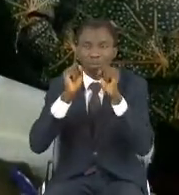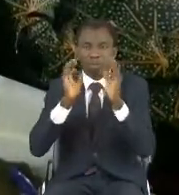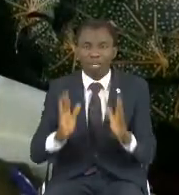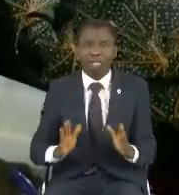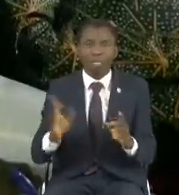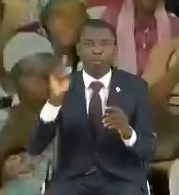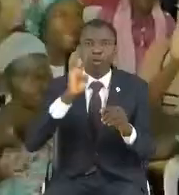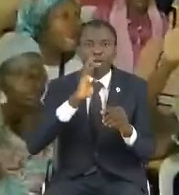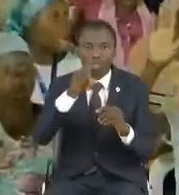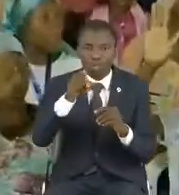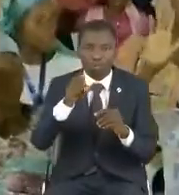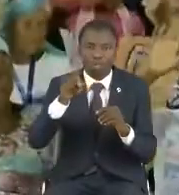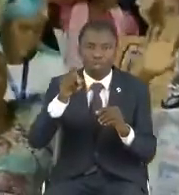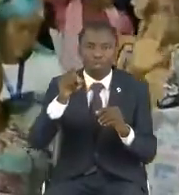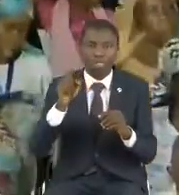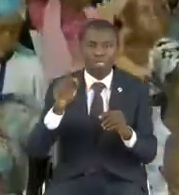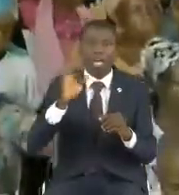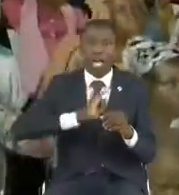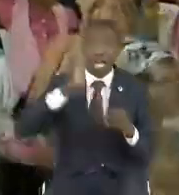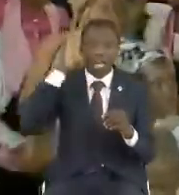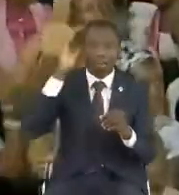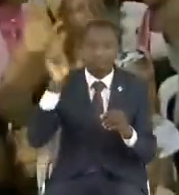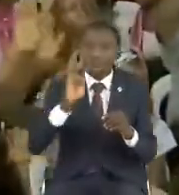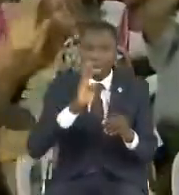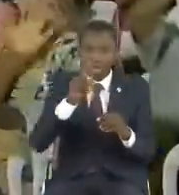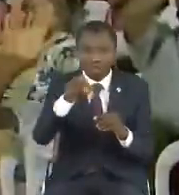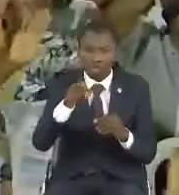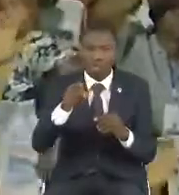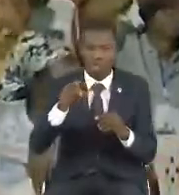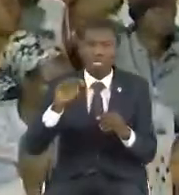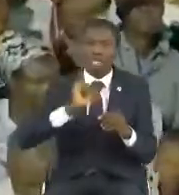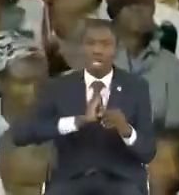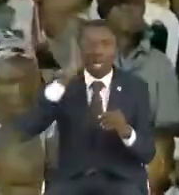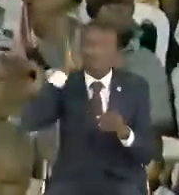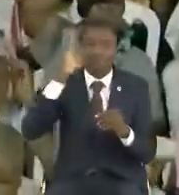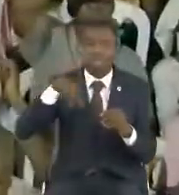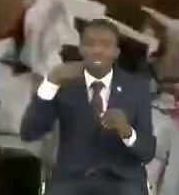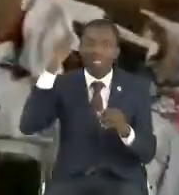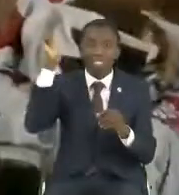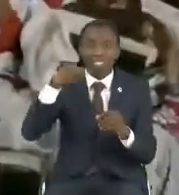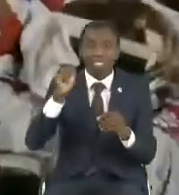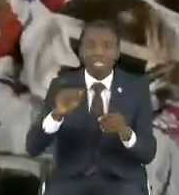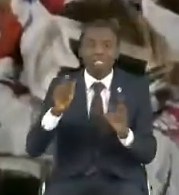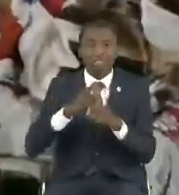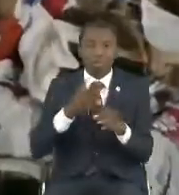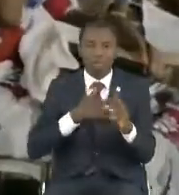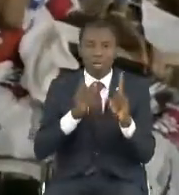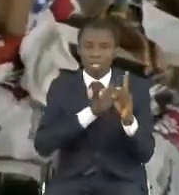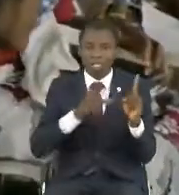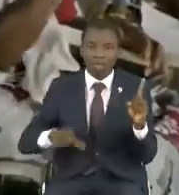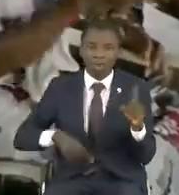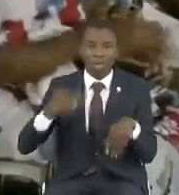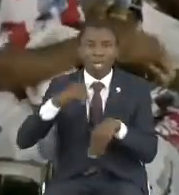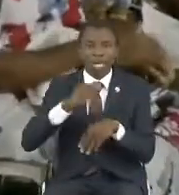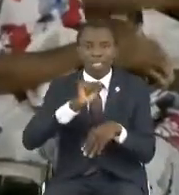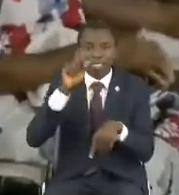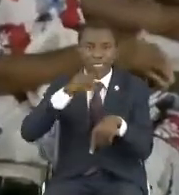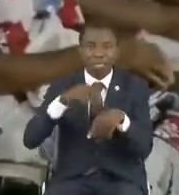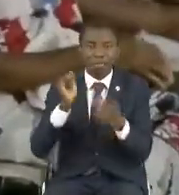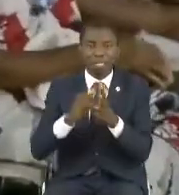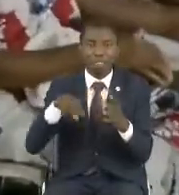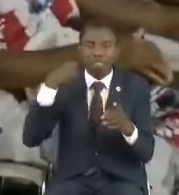my Redeemer. What are you? I will say yes to my Lord. At the moment you say